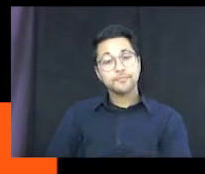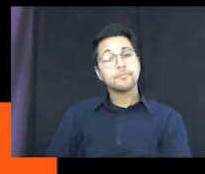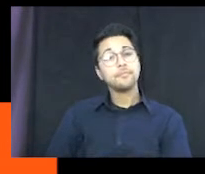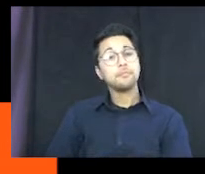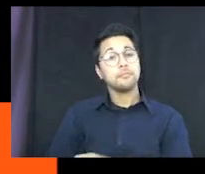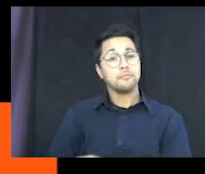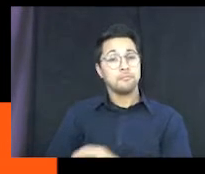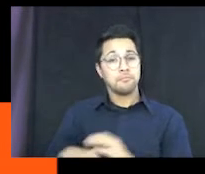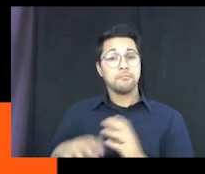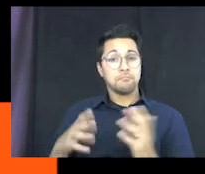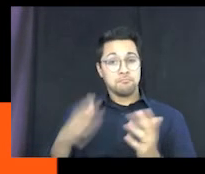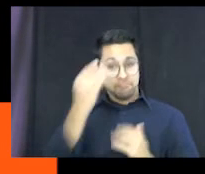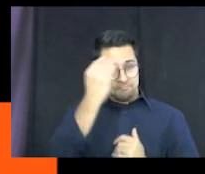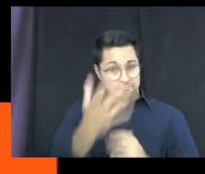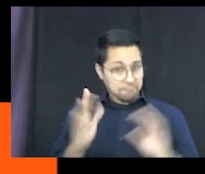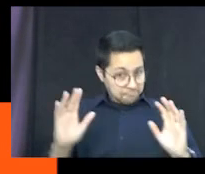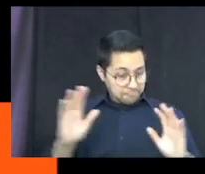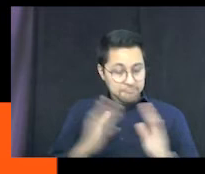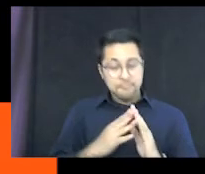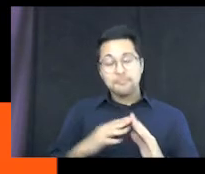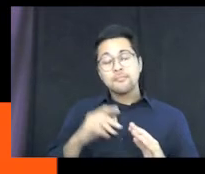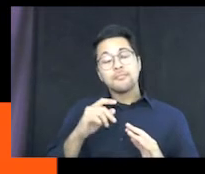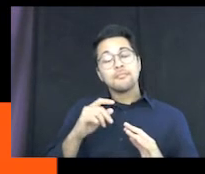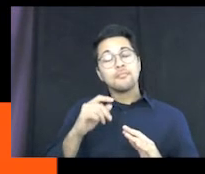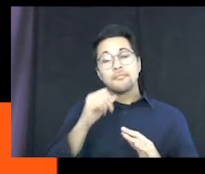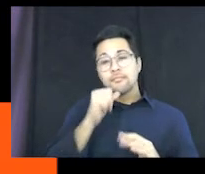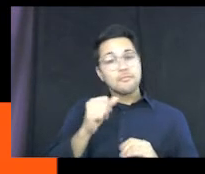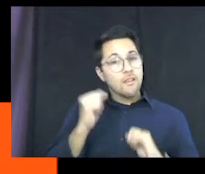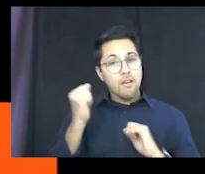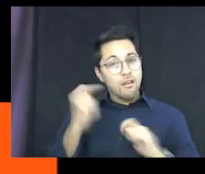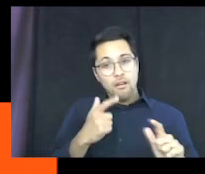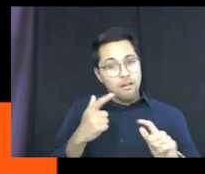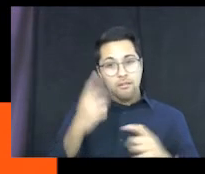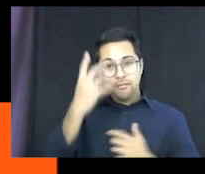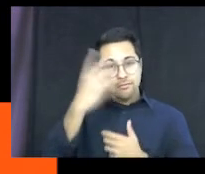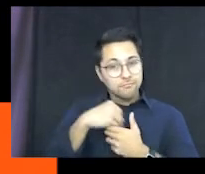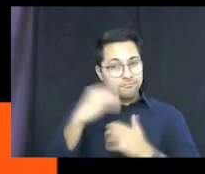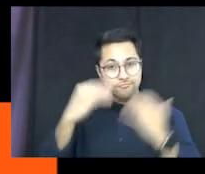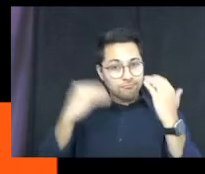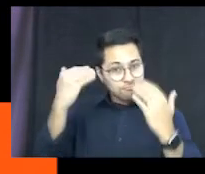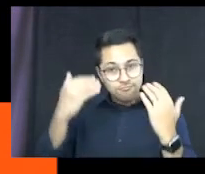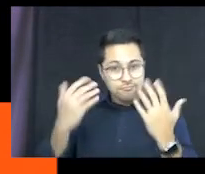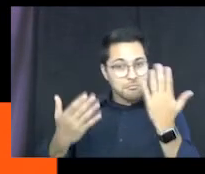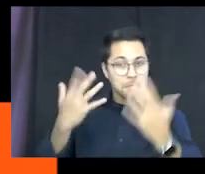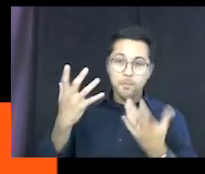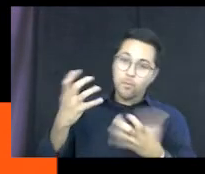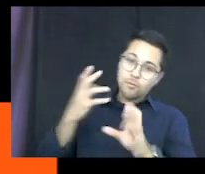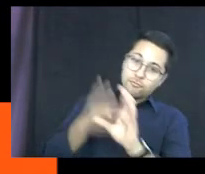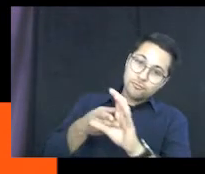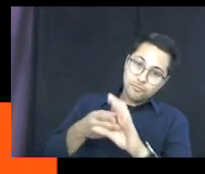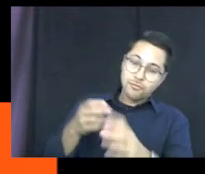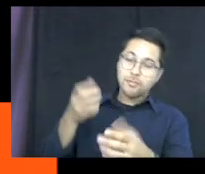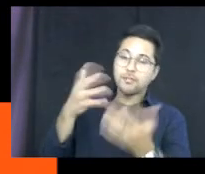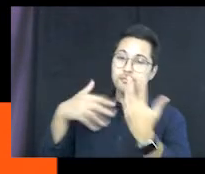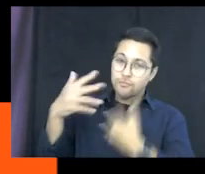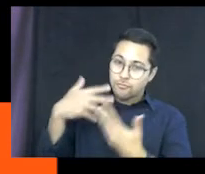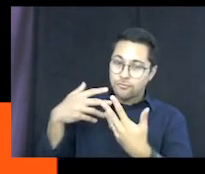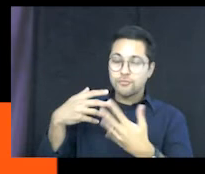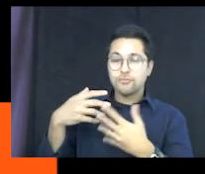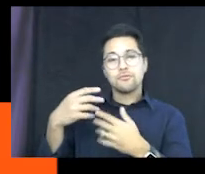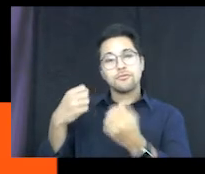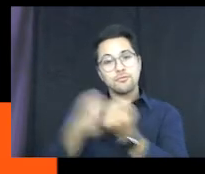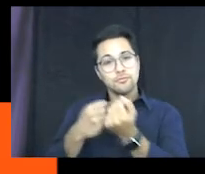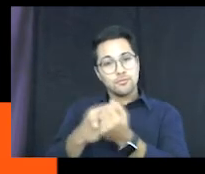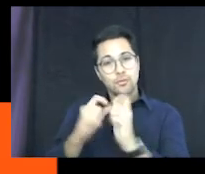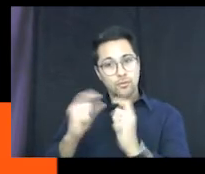That being said, though, not all autistic adults might want to join a social or support